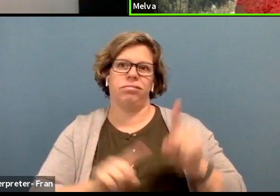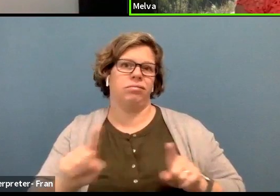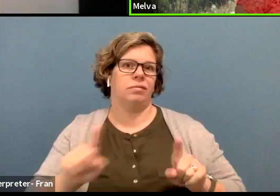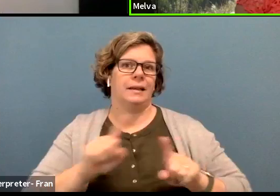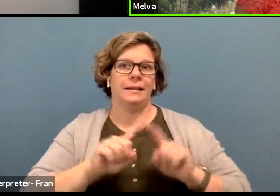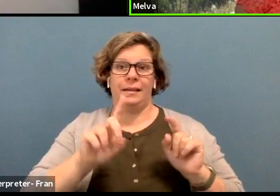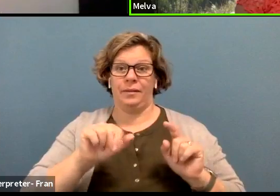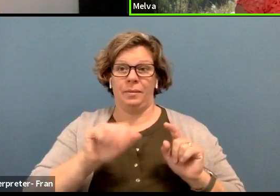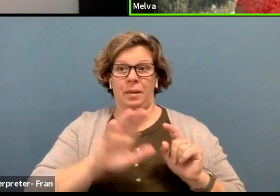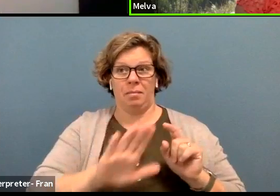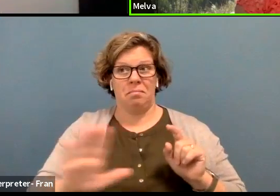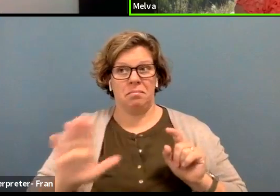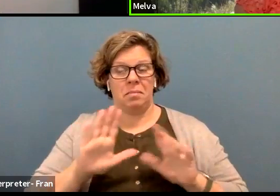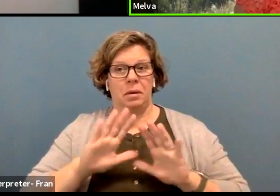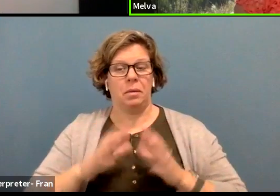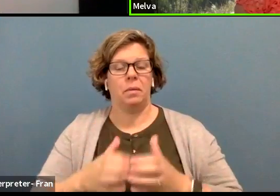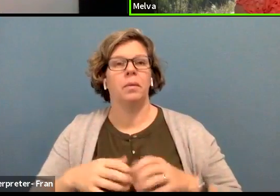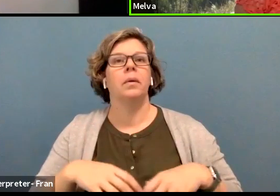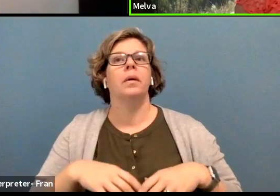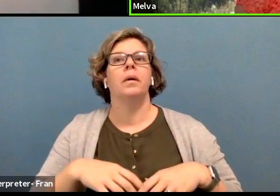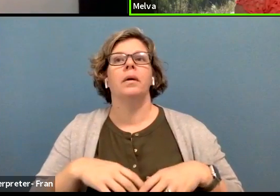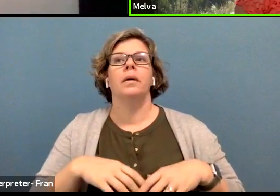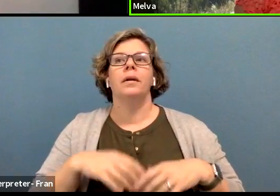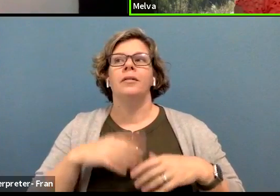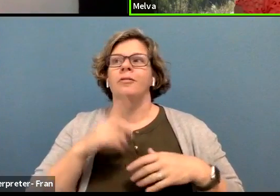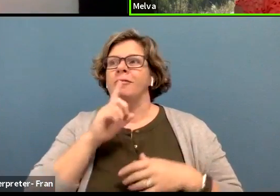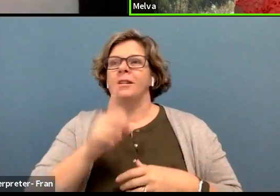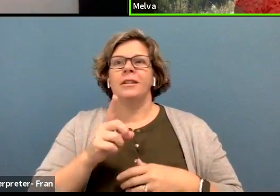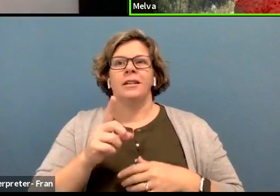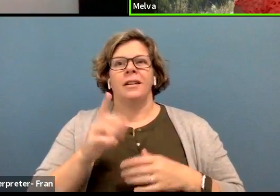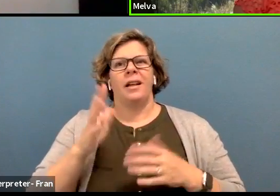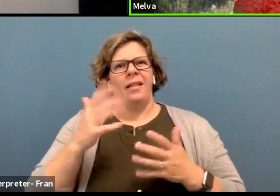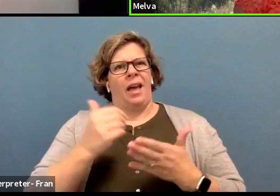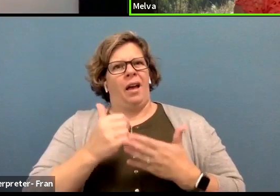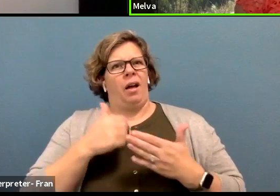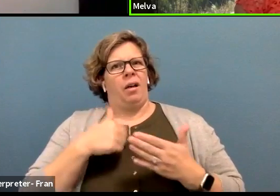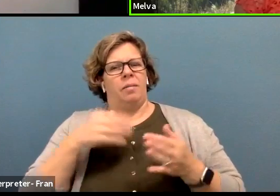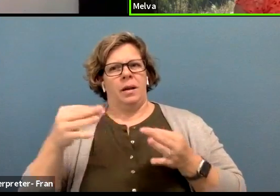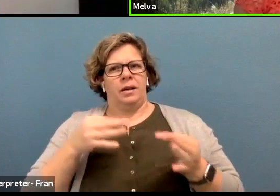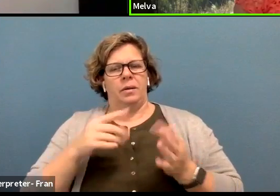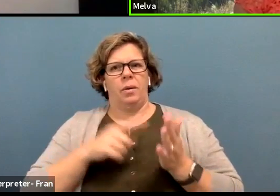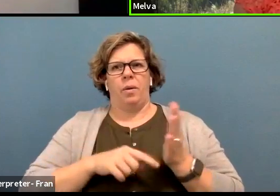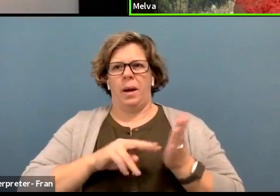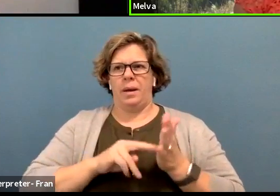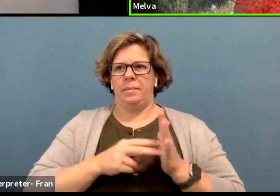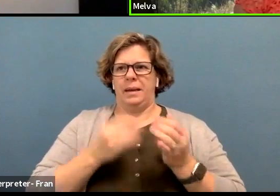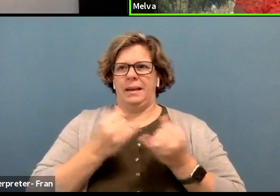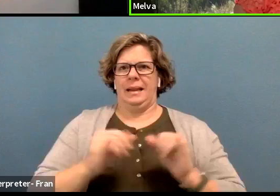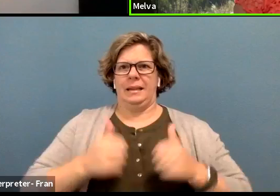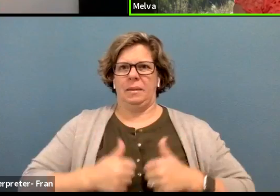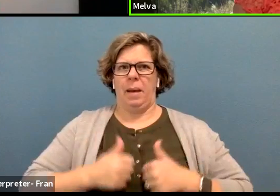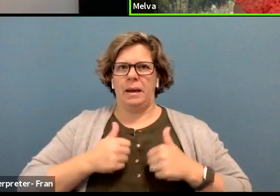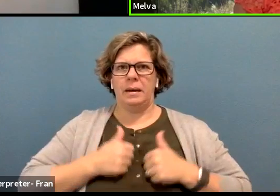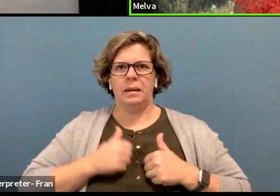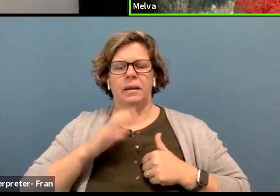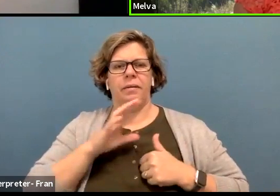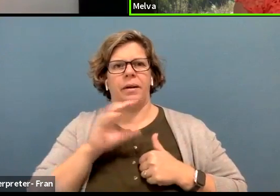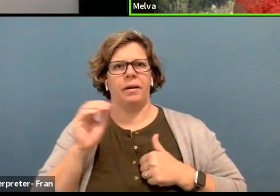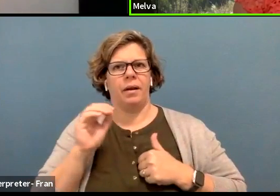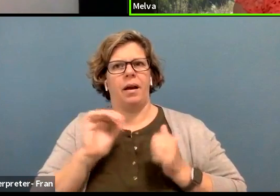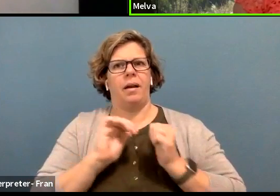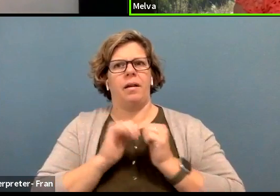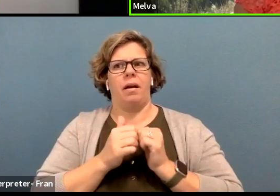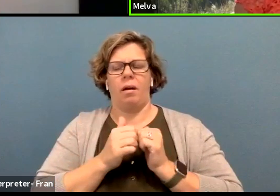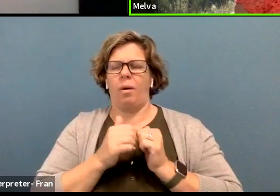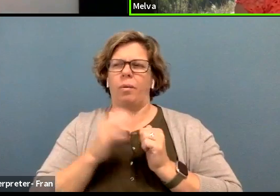disabilities, and really explained to me what independent living was and how,